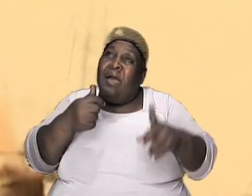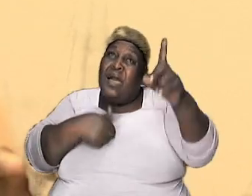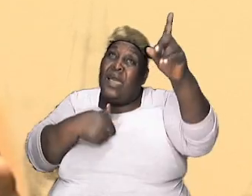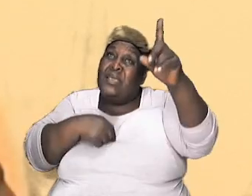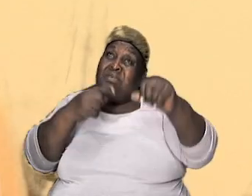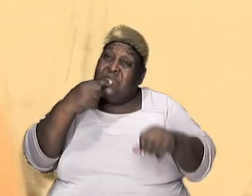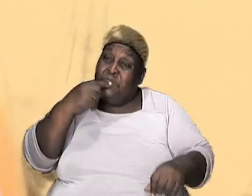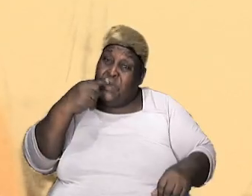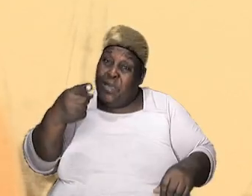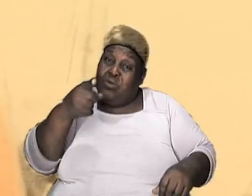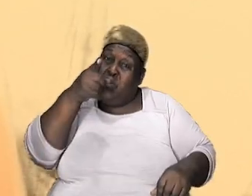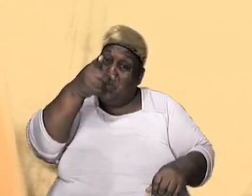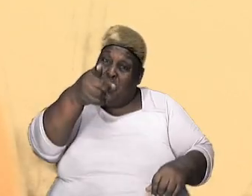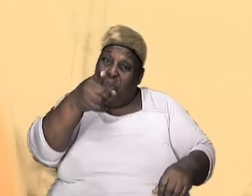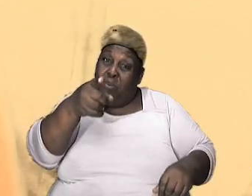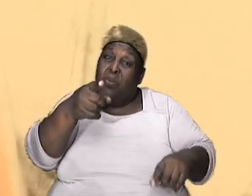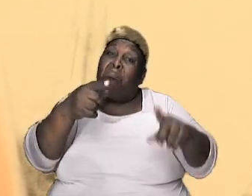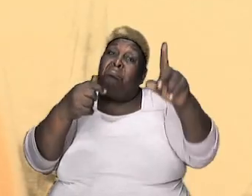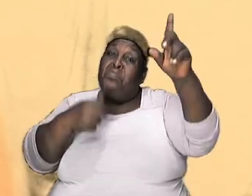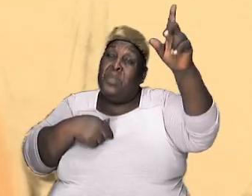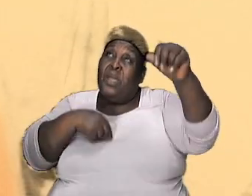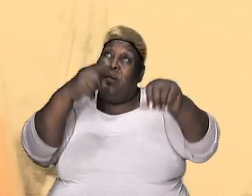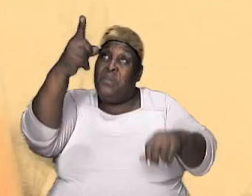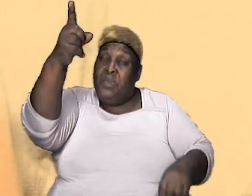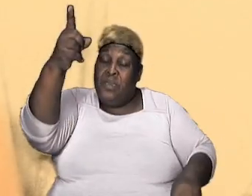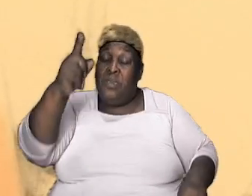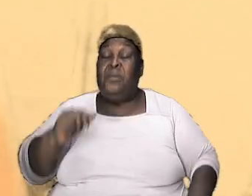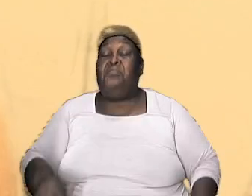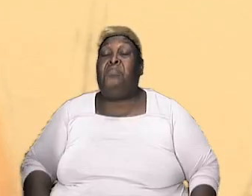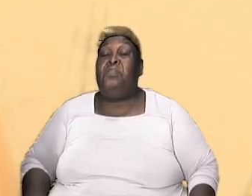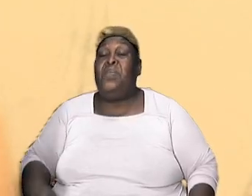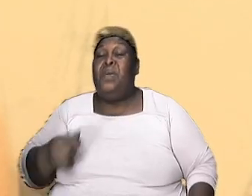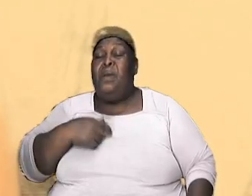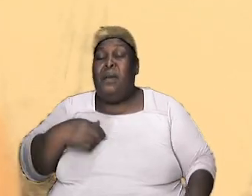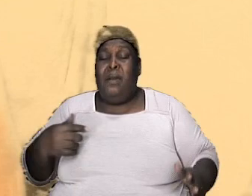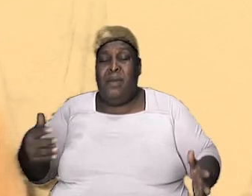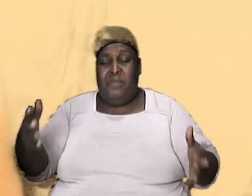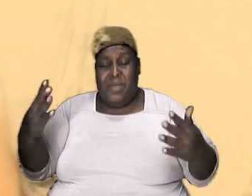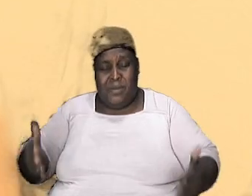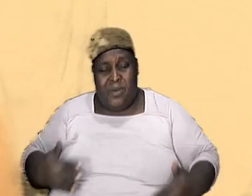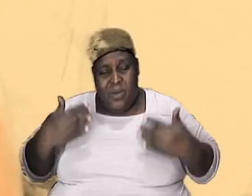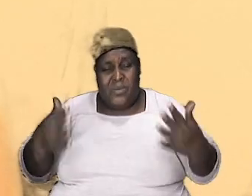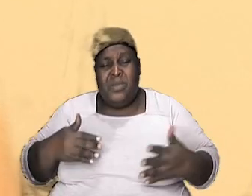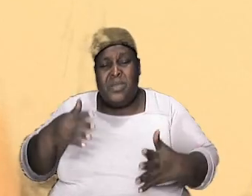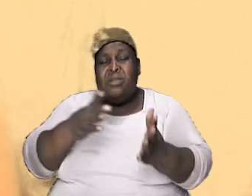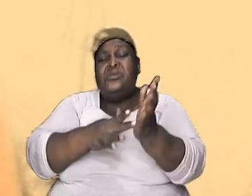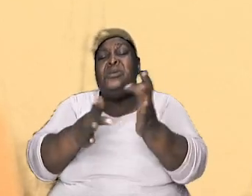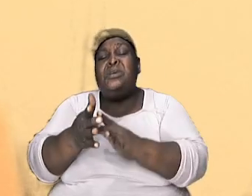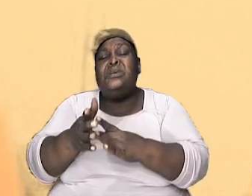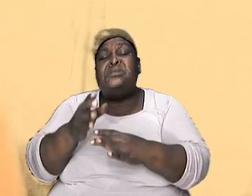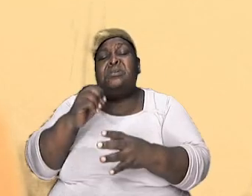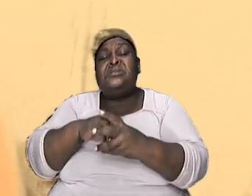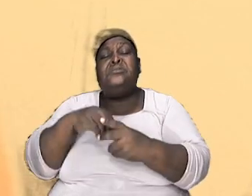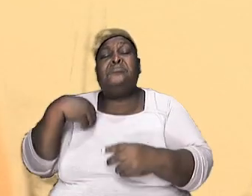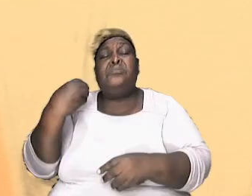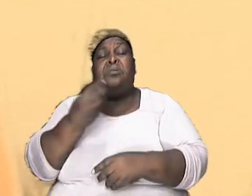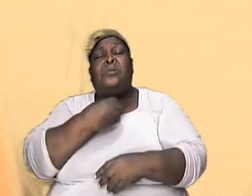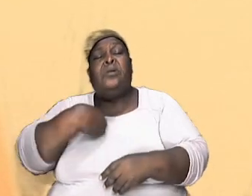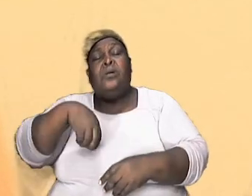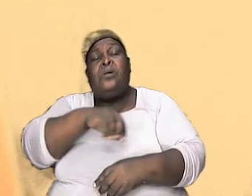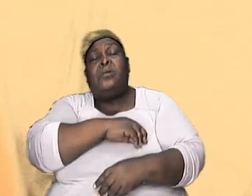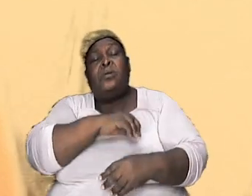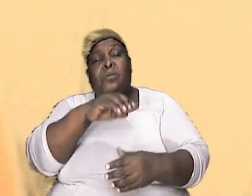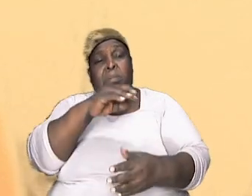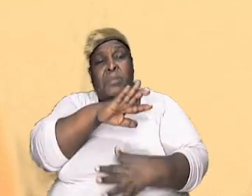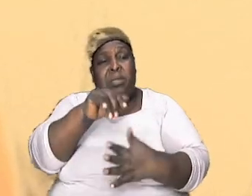thee, am he. I'm here to encourage somebody tonight that Jesus is in our midst. Jesus is right here among us. Praise